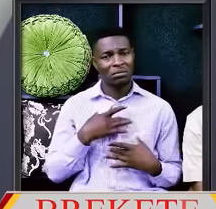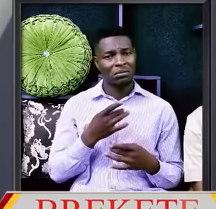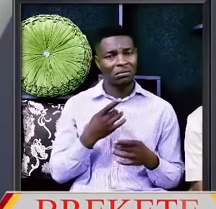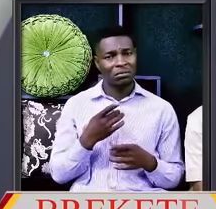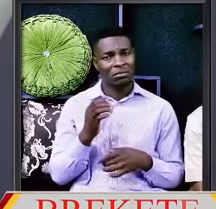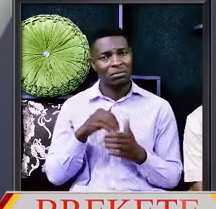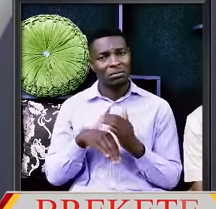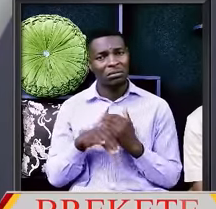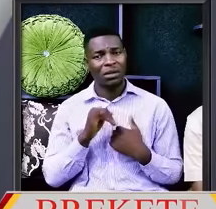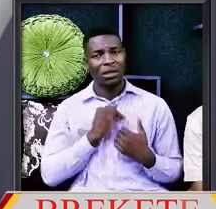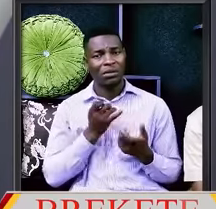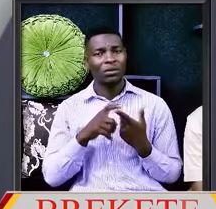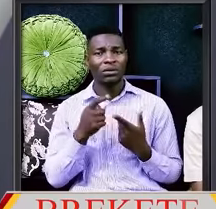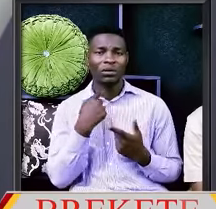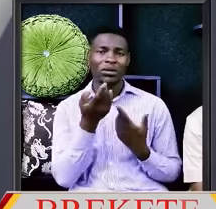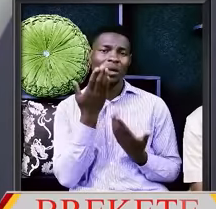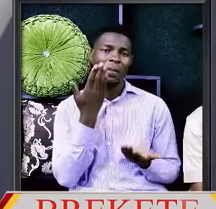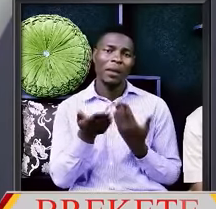may God bless you,